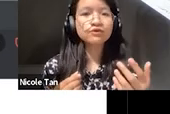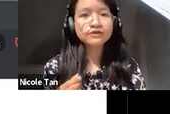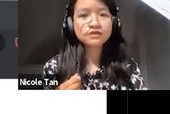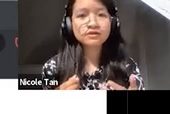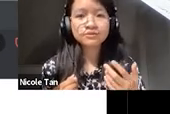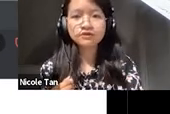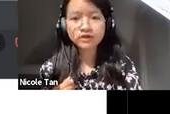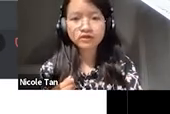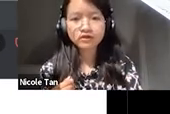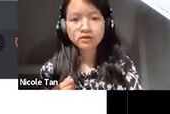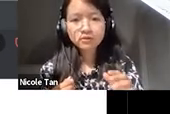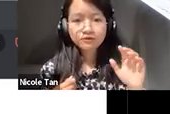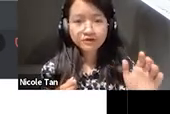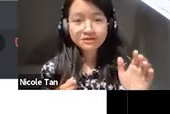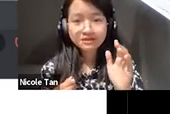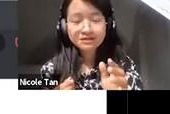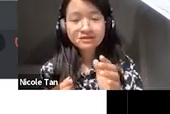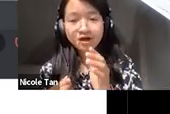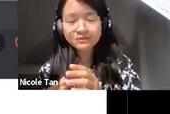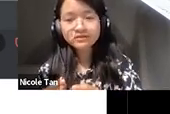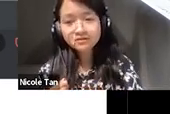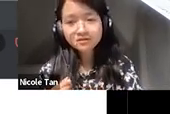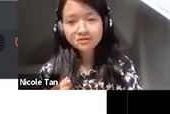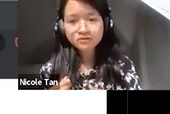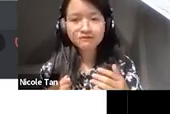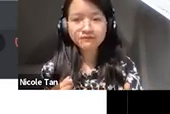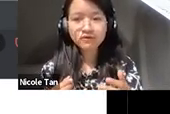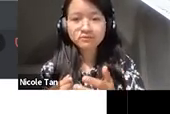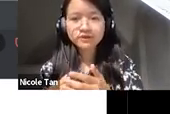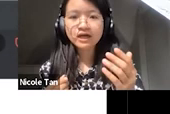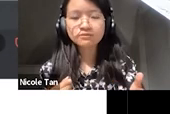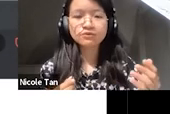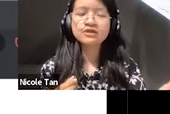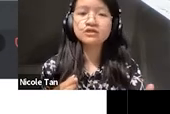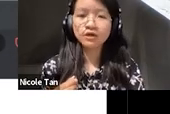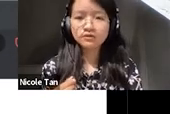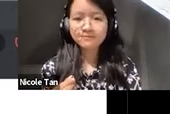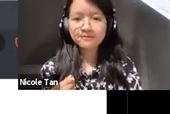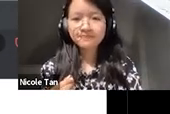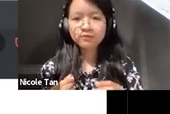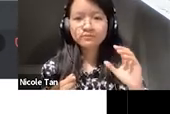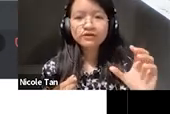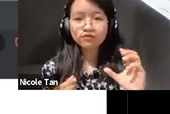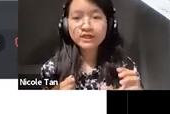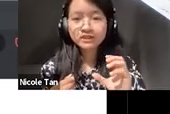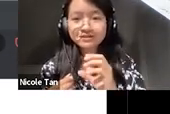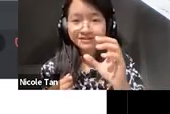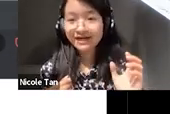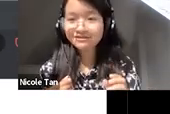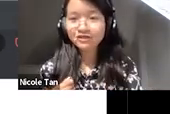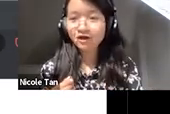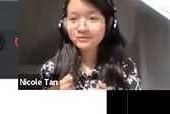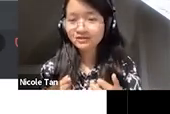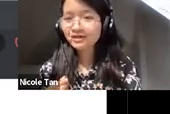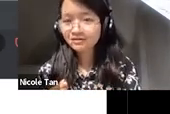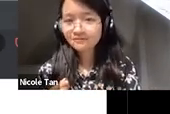using computer vision and machine learning. We first detect key objects in the scene with a Vineville object attribute detection model. We obtain the regions and